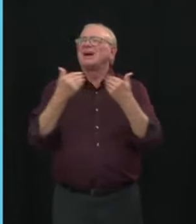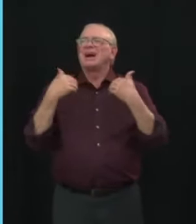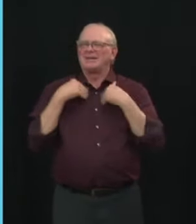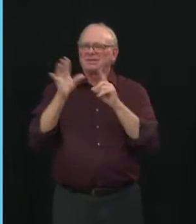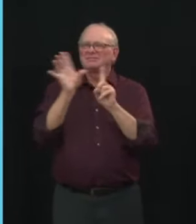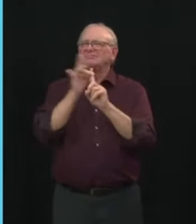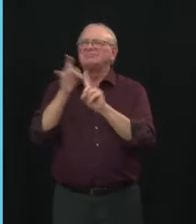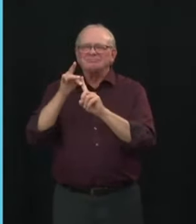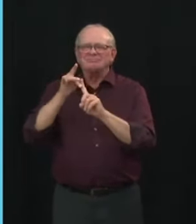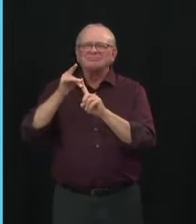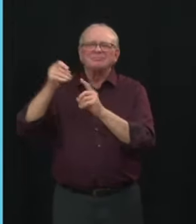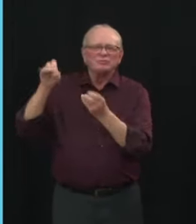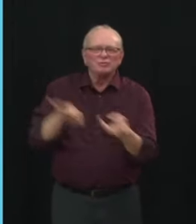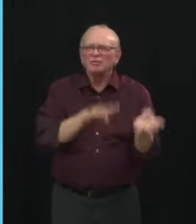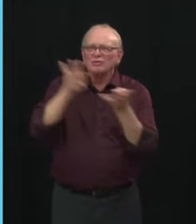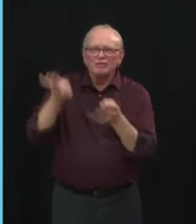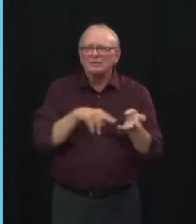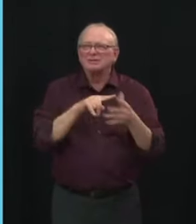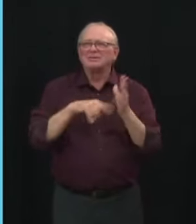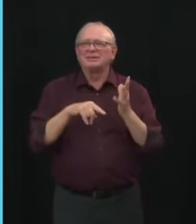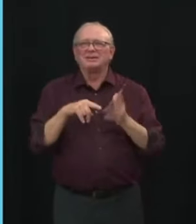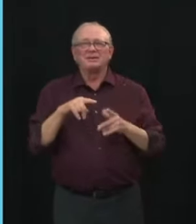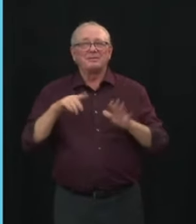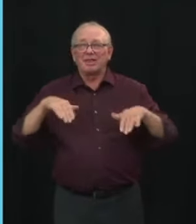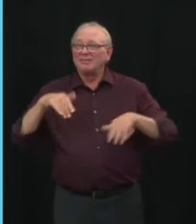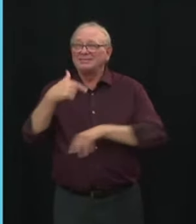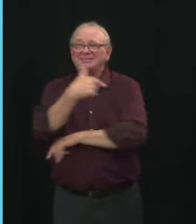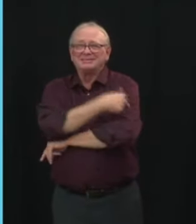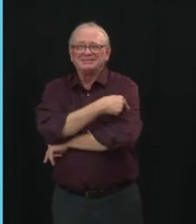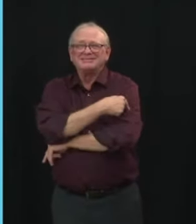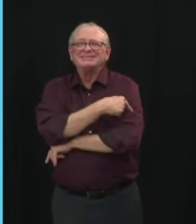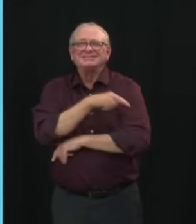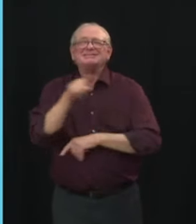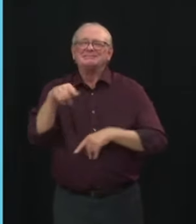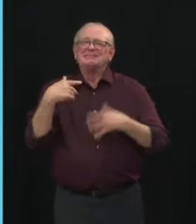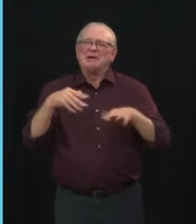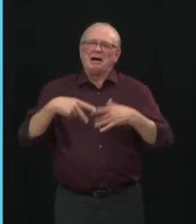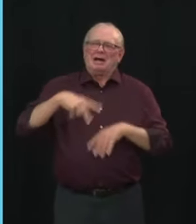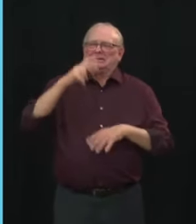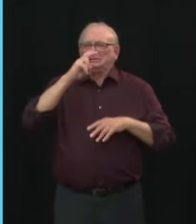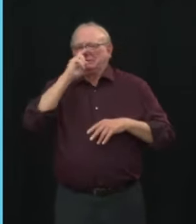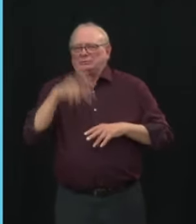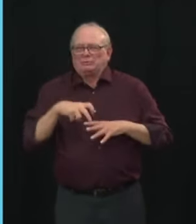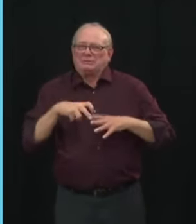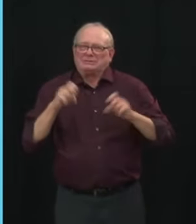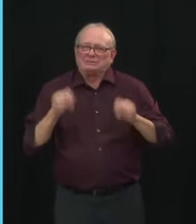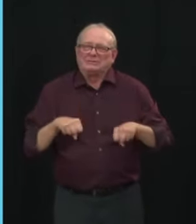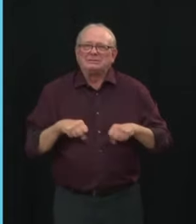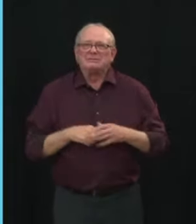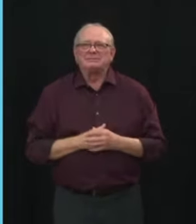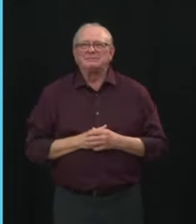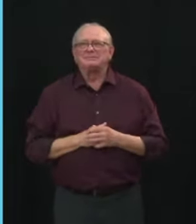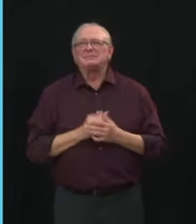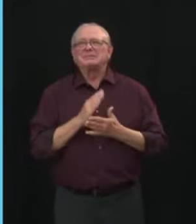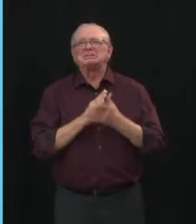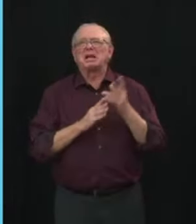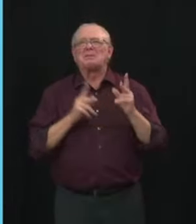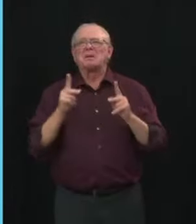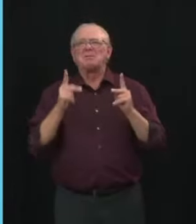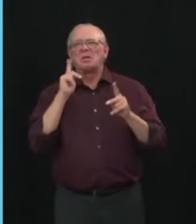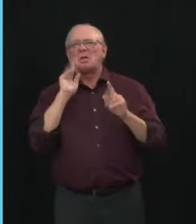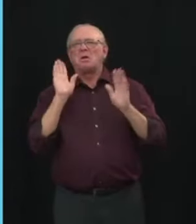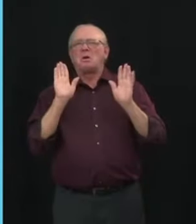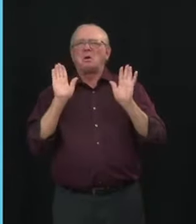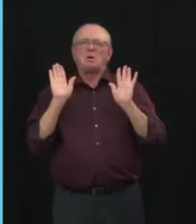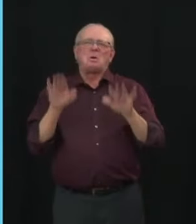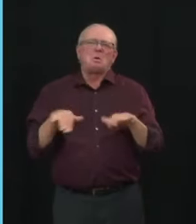risk. We're getting through the current surge without the kind of disruption we've seen before, And some people may be thinking, I'll wait and get that third